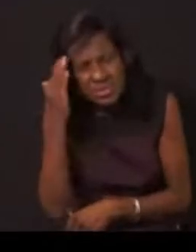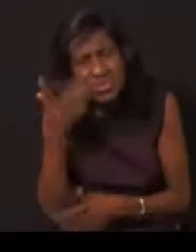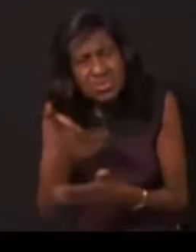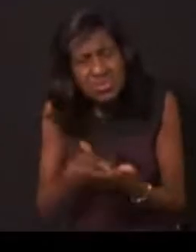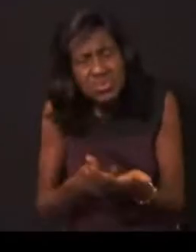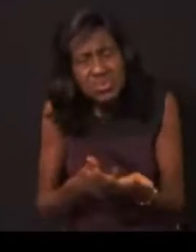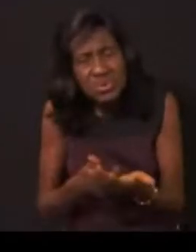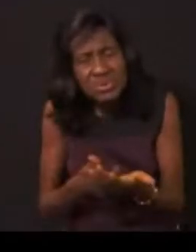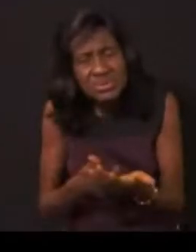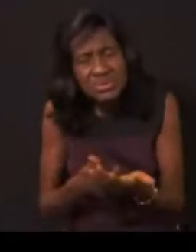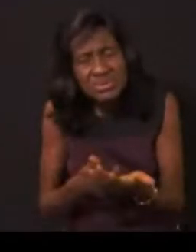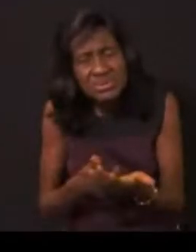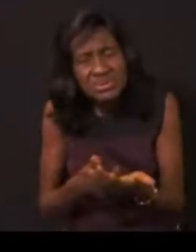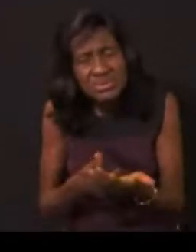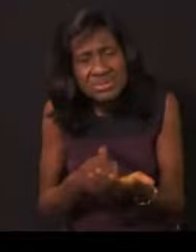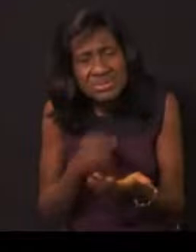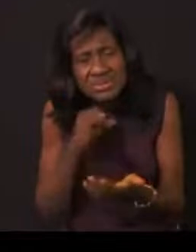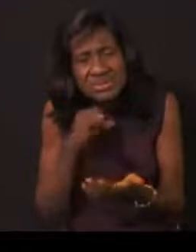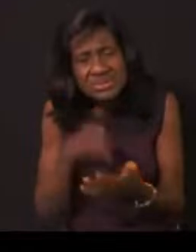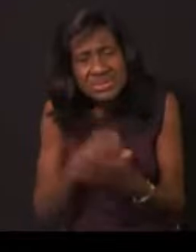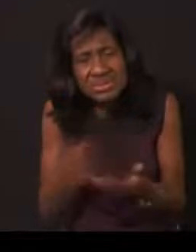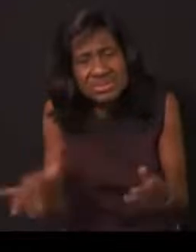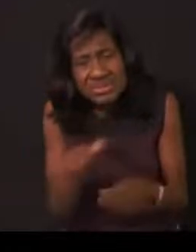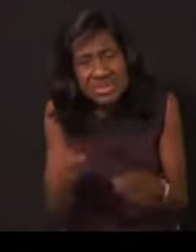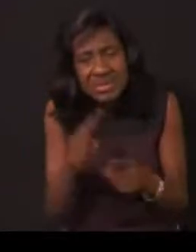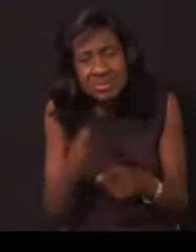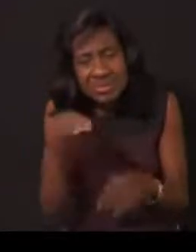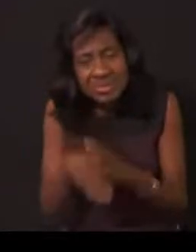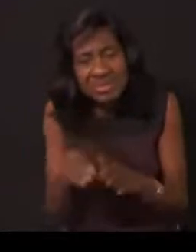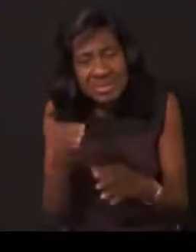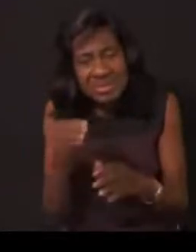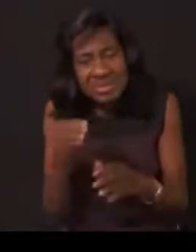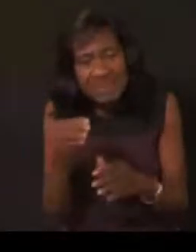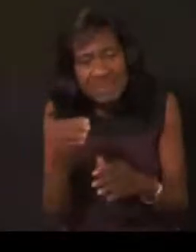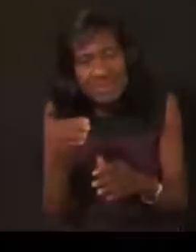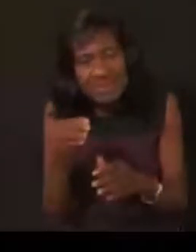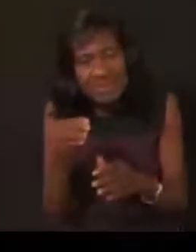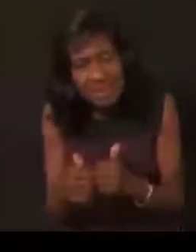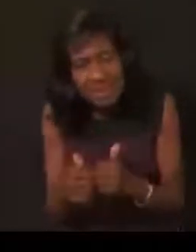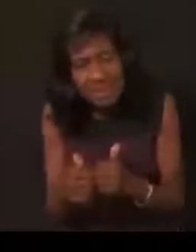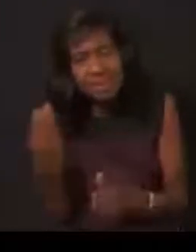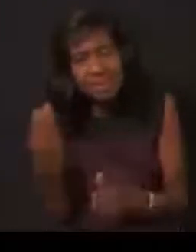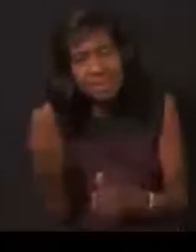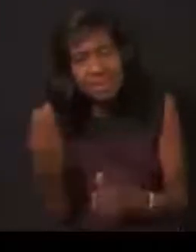of situations, and we want it addressed, and we don't want to leave them in that situation.